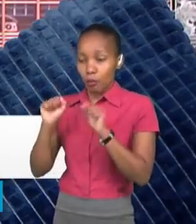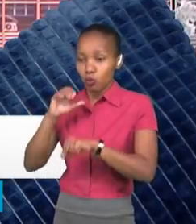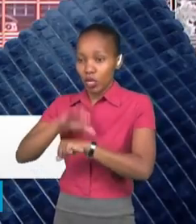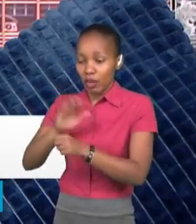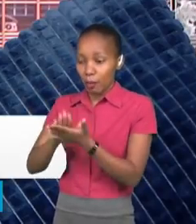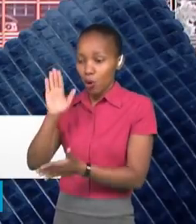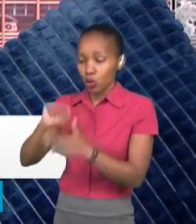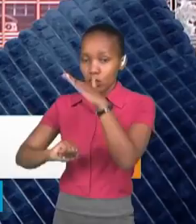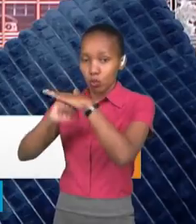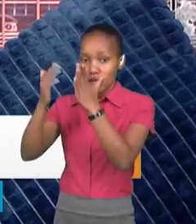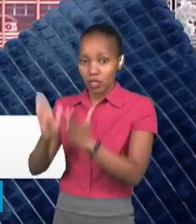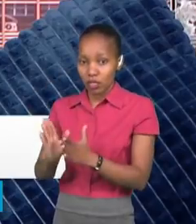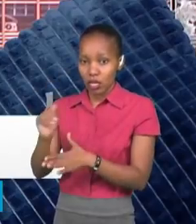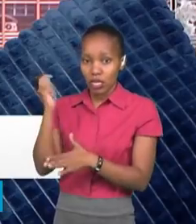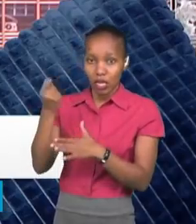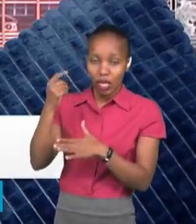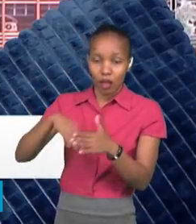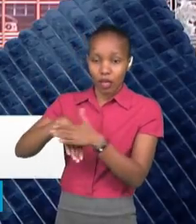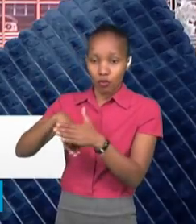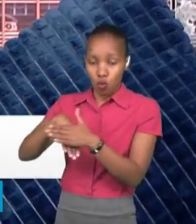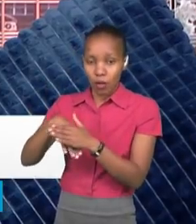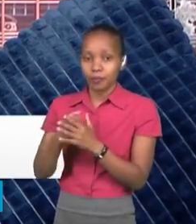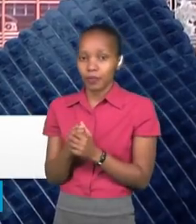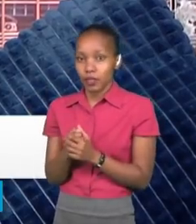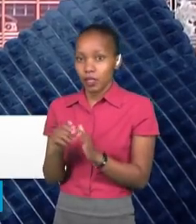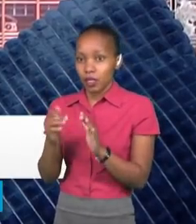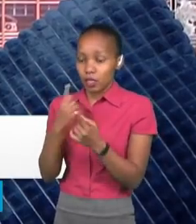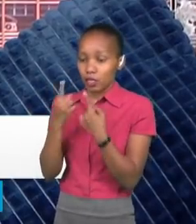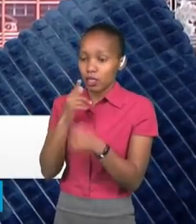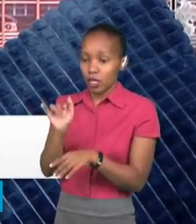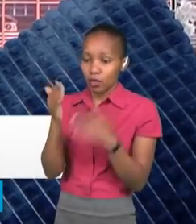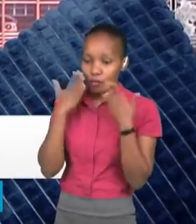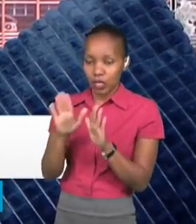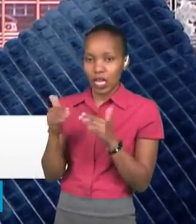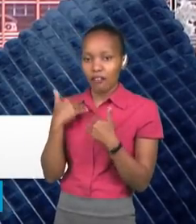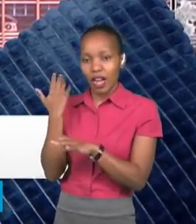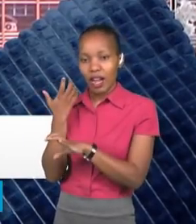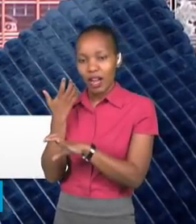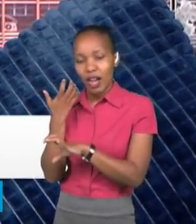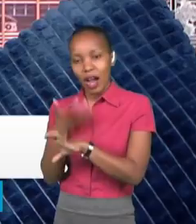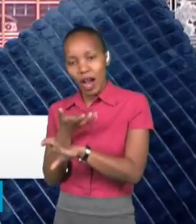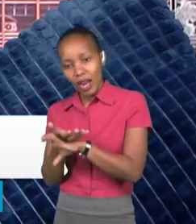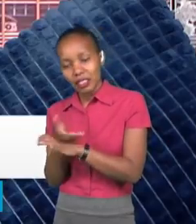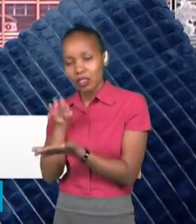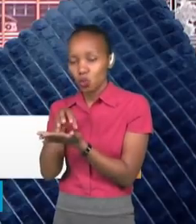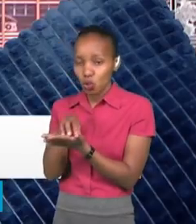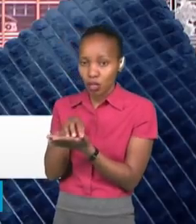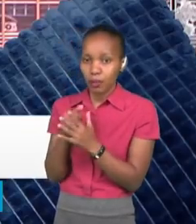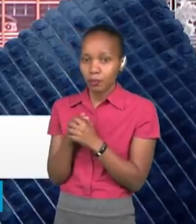local sponsors in Kenyan football. So having said that, there are difficulties also